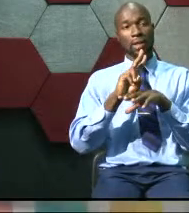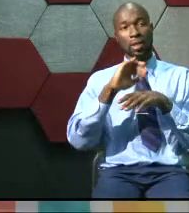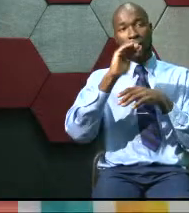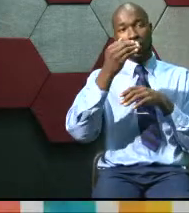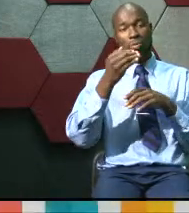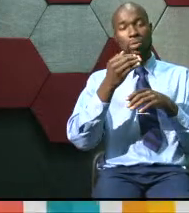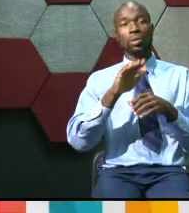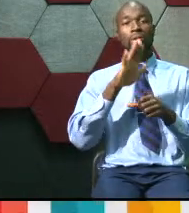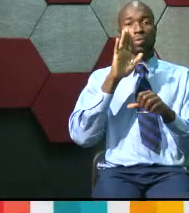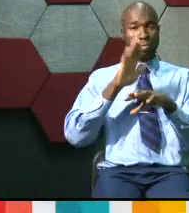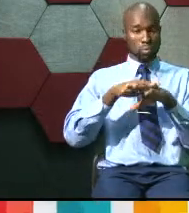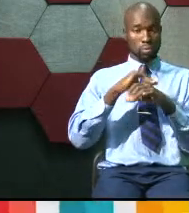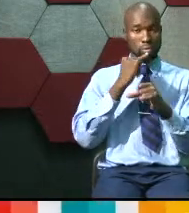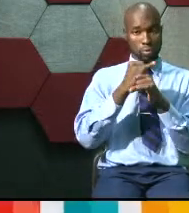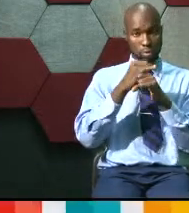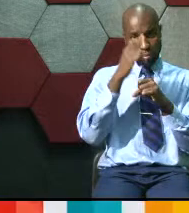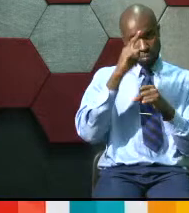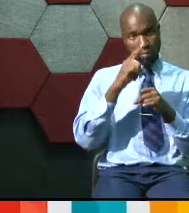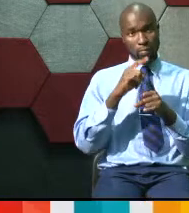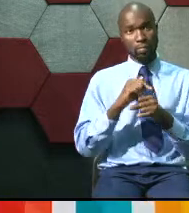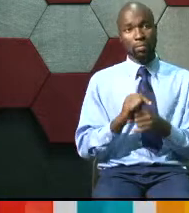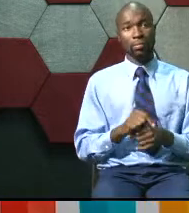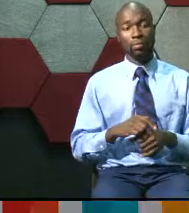job, Lorraine and Elena.